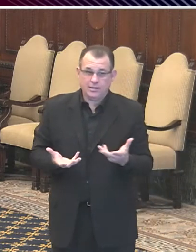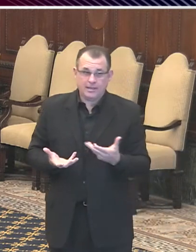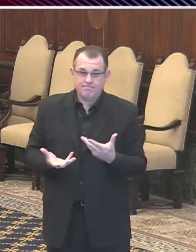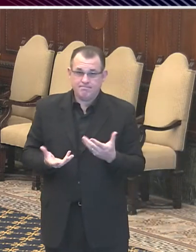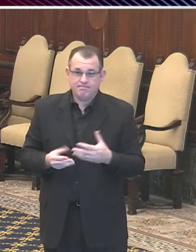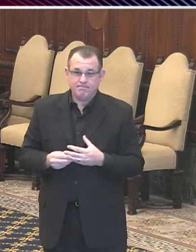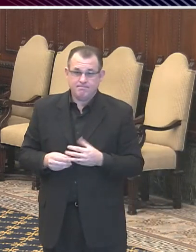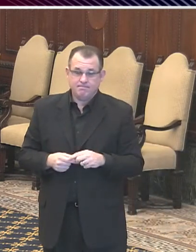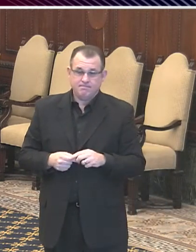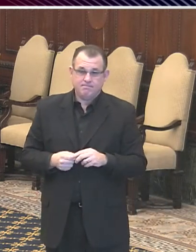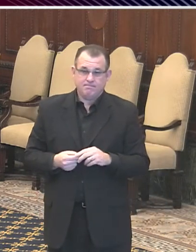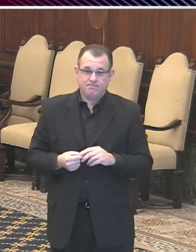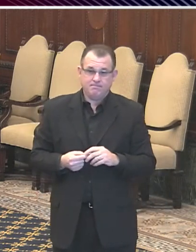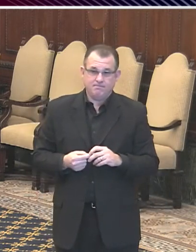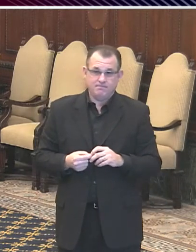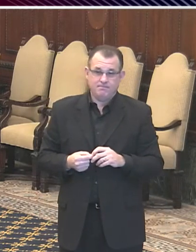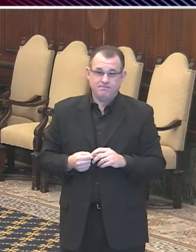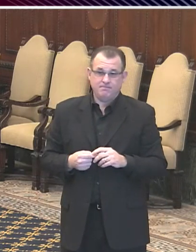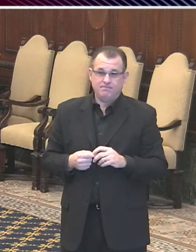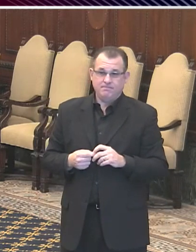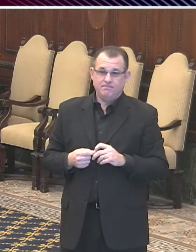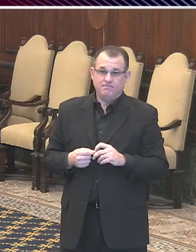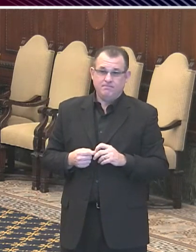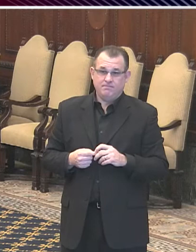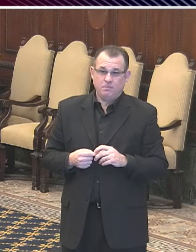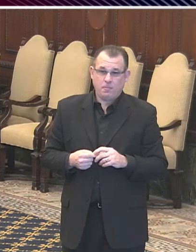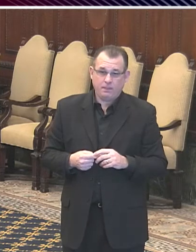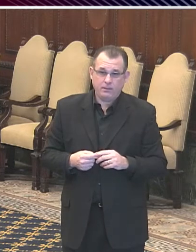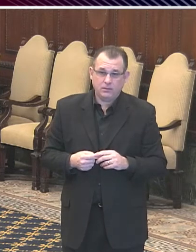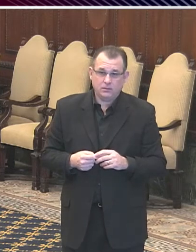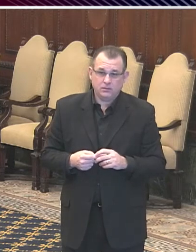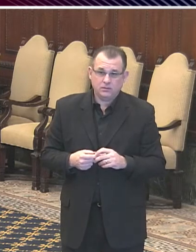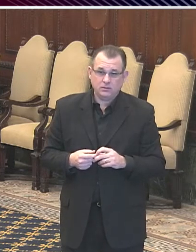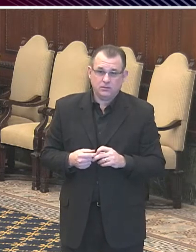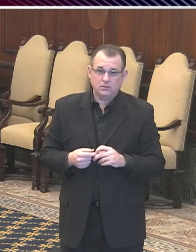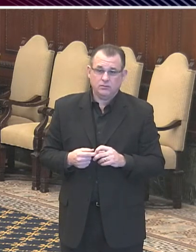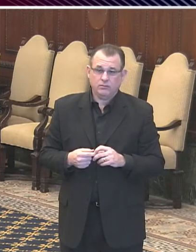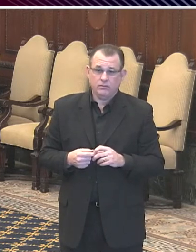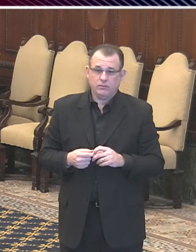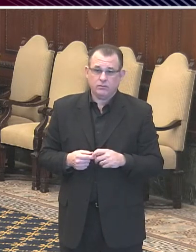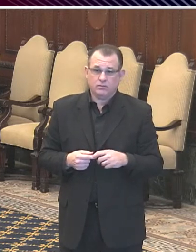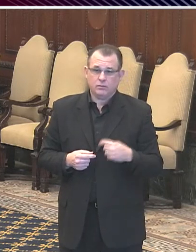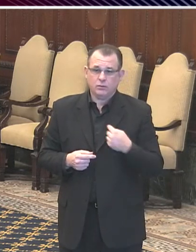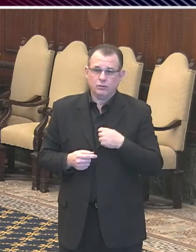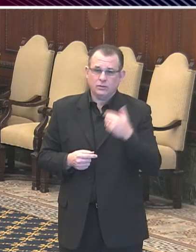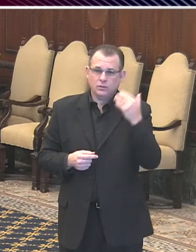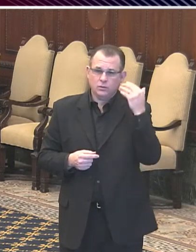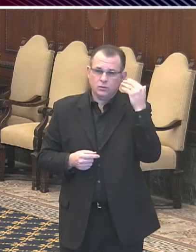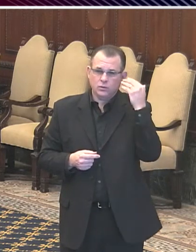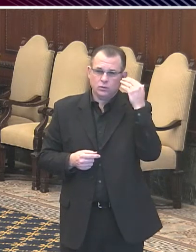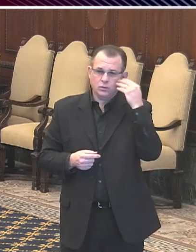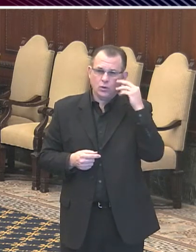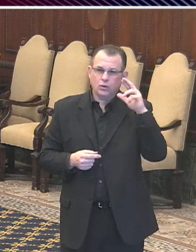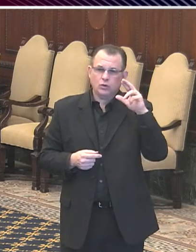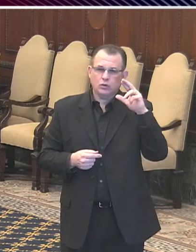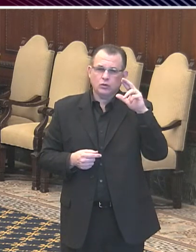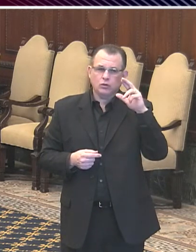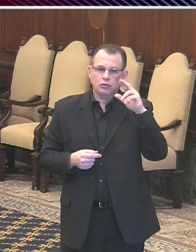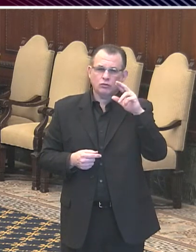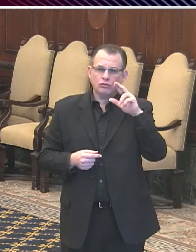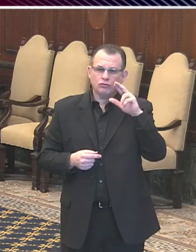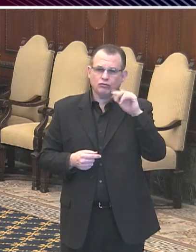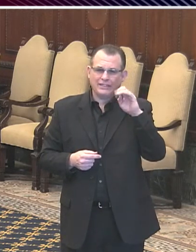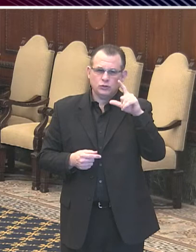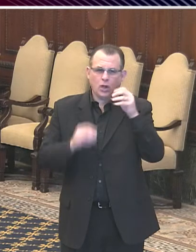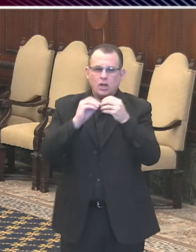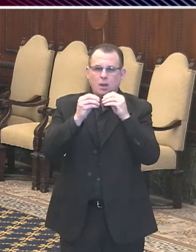And are we looking at, we know that there's a racial disparity in the numbers, and so are we looking at doing any